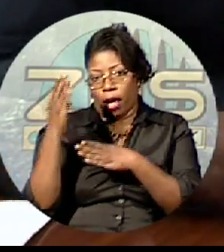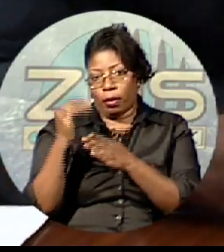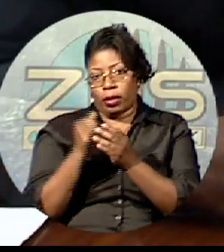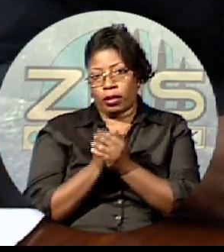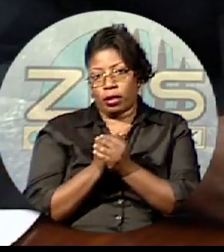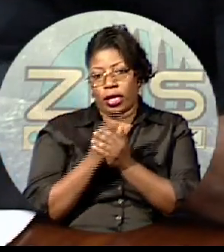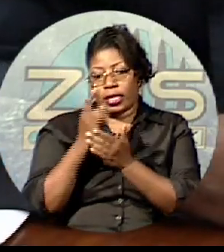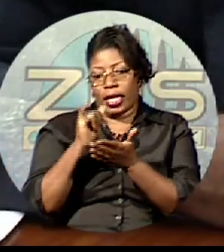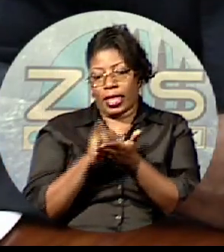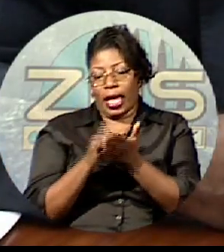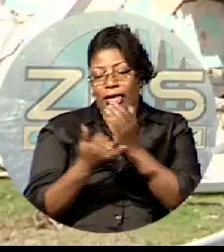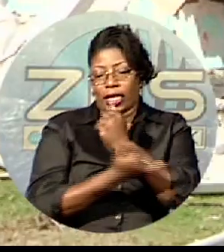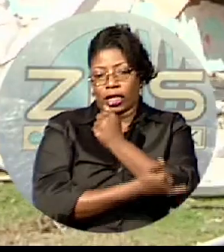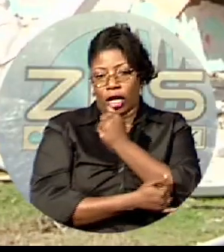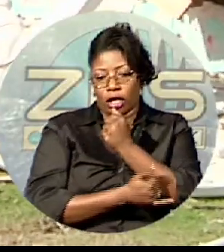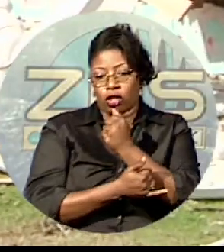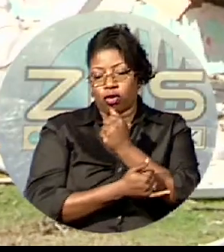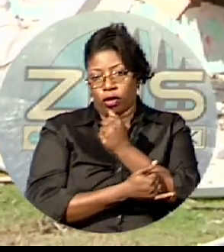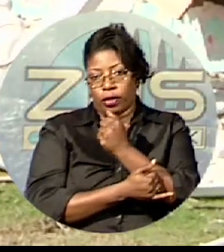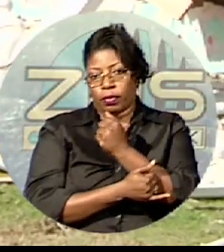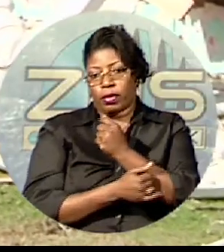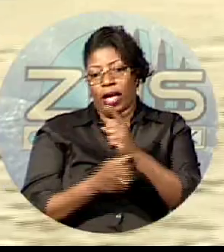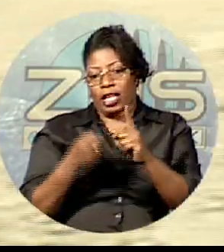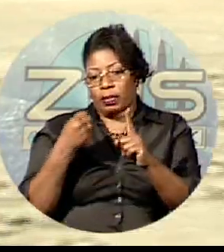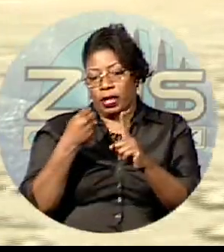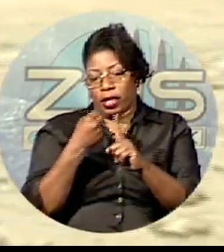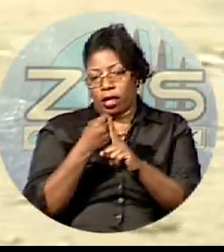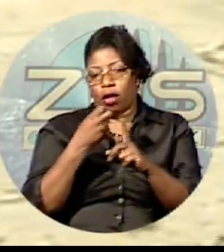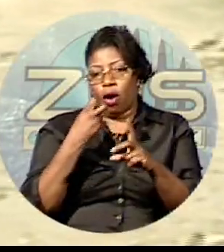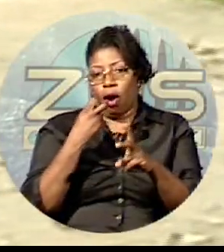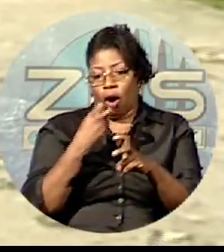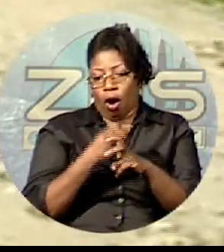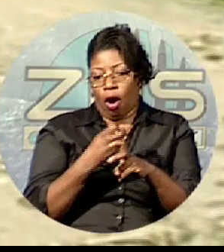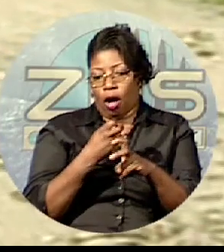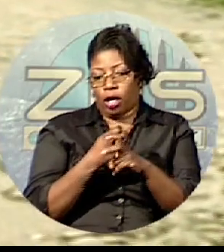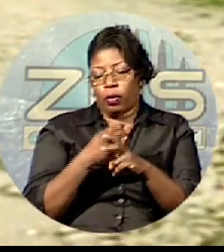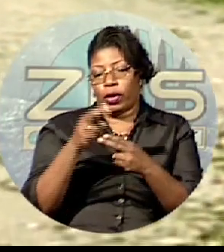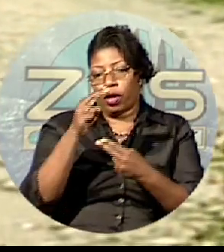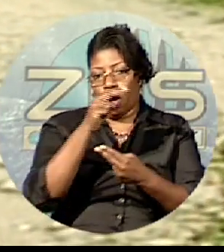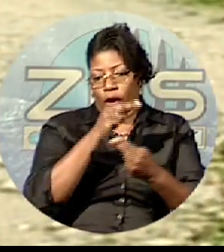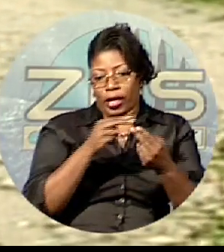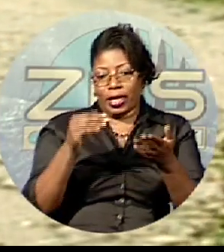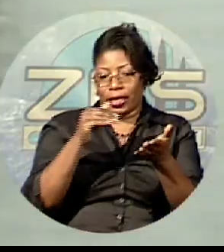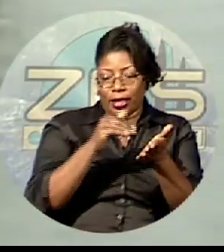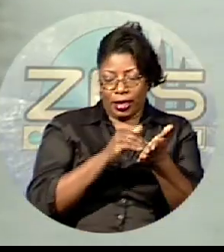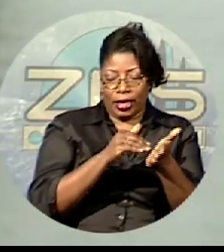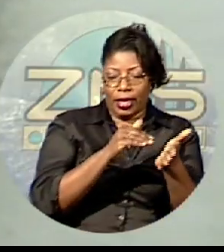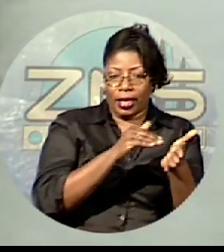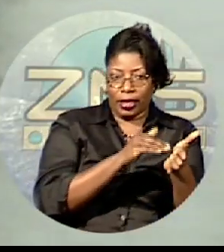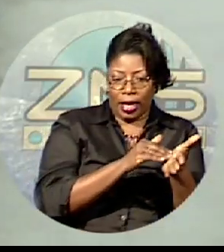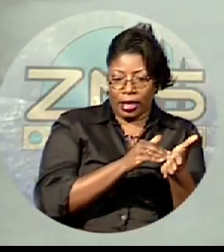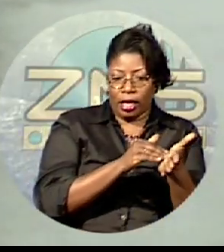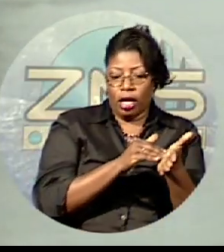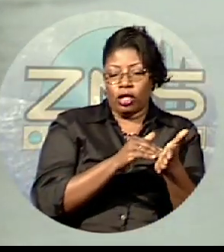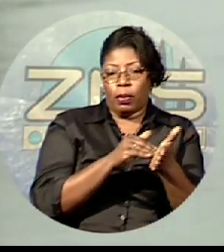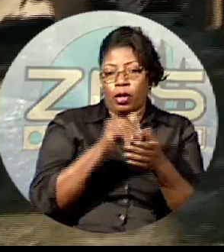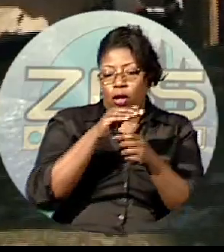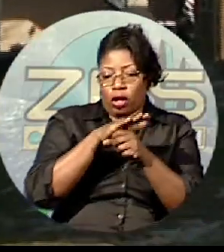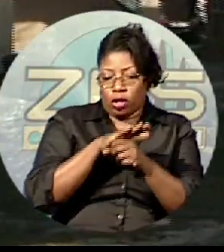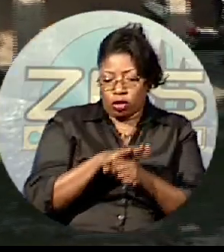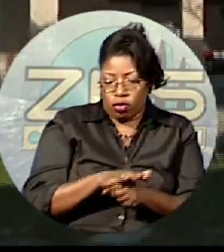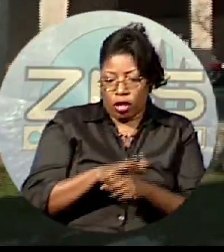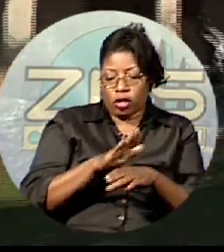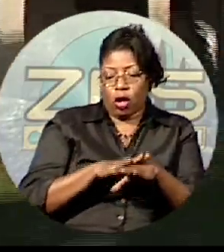notes that the country has been hard hit with two hurricanes back to back, and this has placed enormous strain not only on government's finances, but